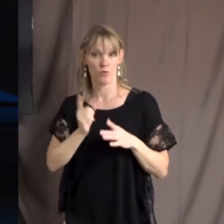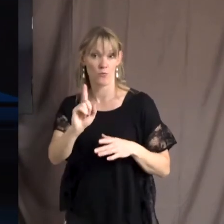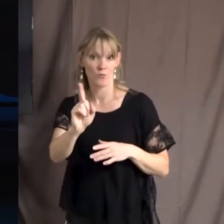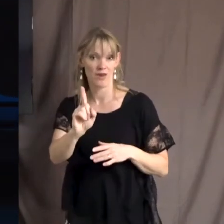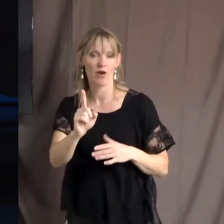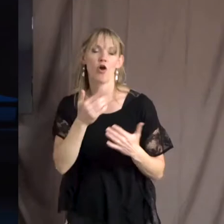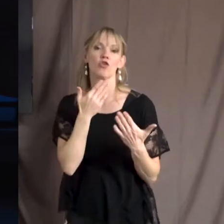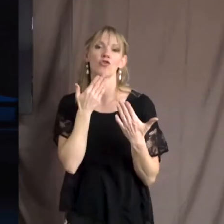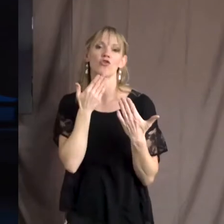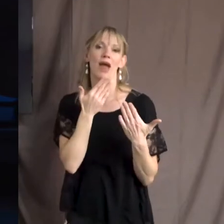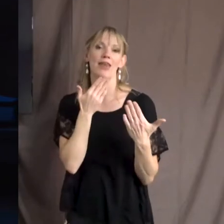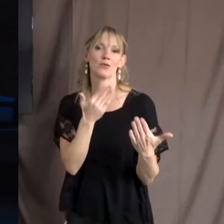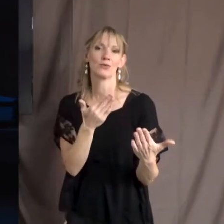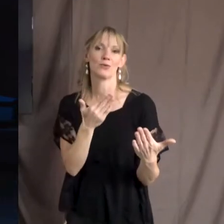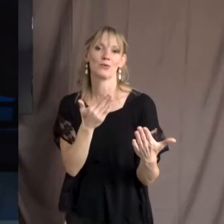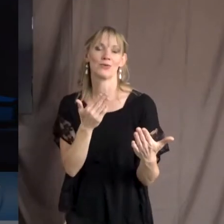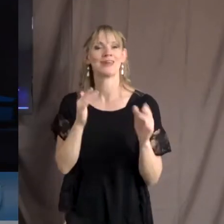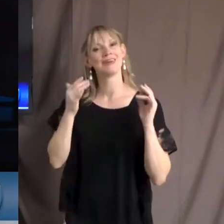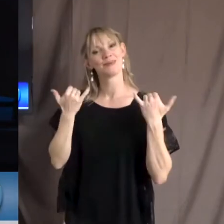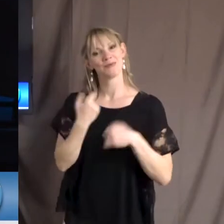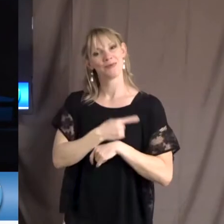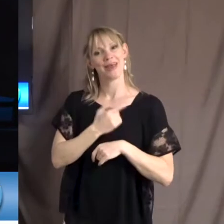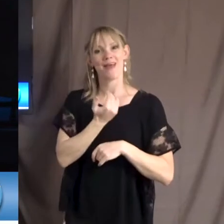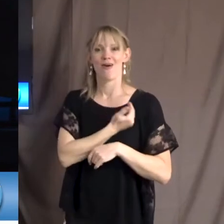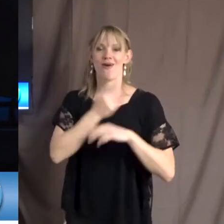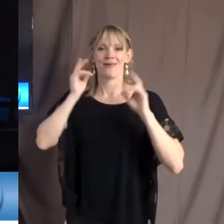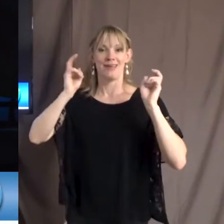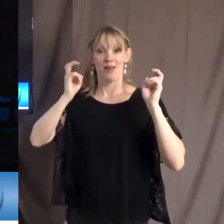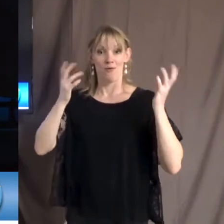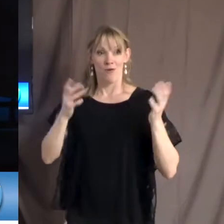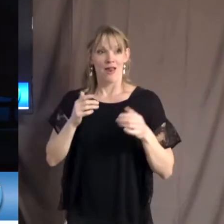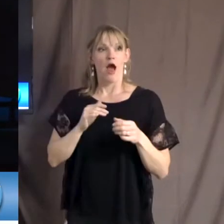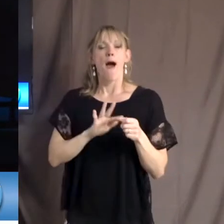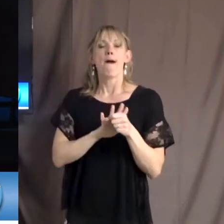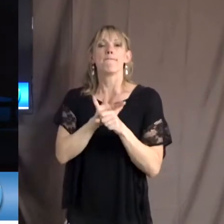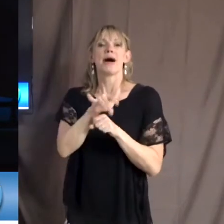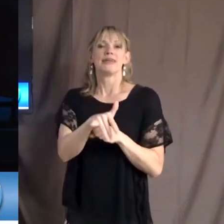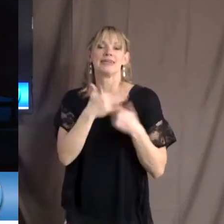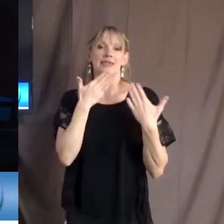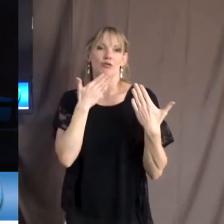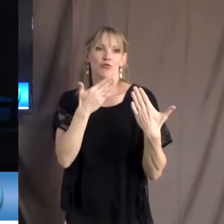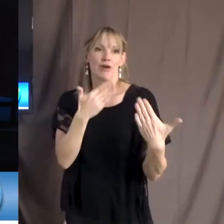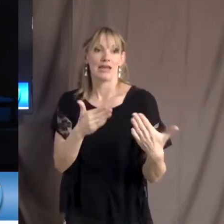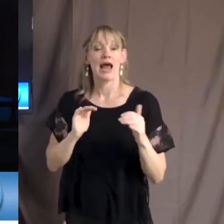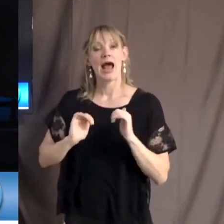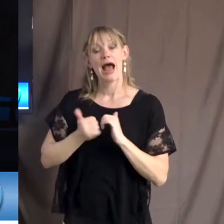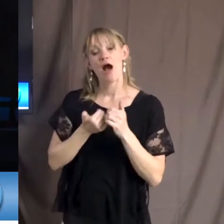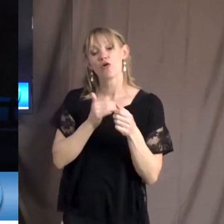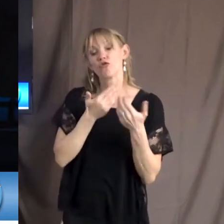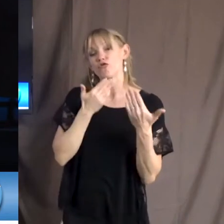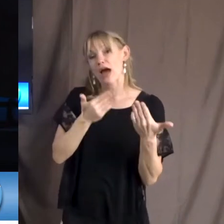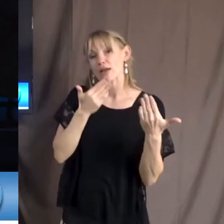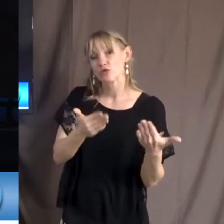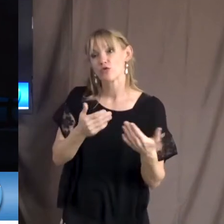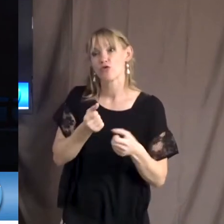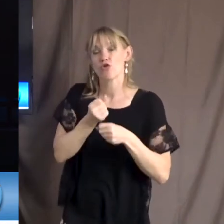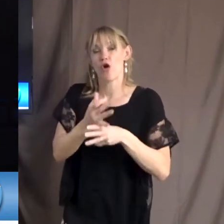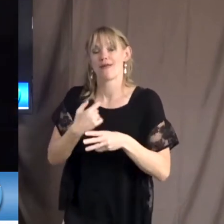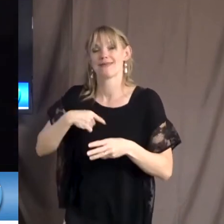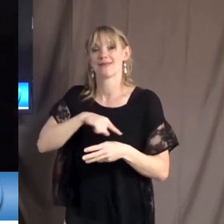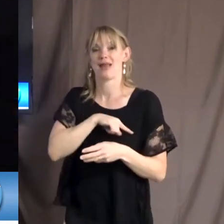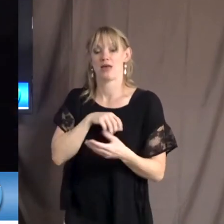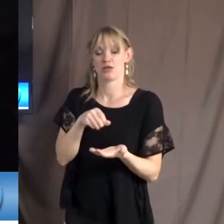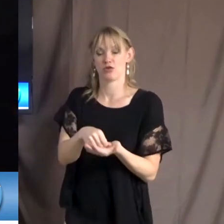gratitude. Our title today is Abundant Gratitude, How Gratitude Makes Us Rich. Because